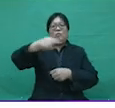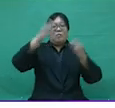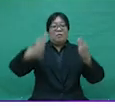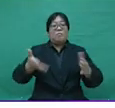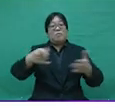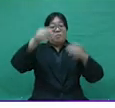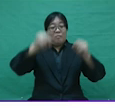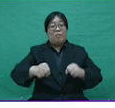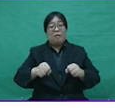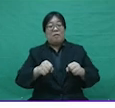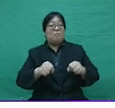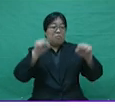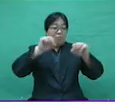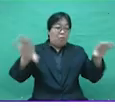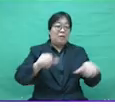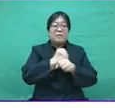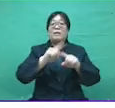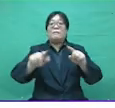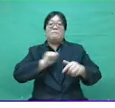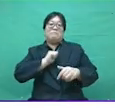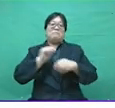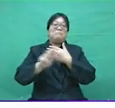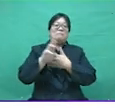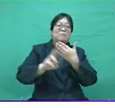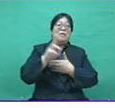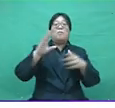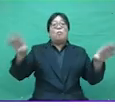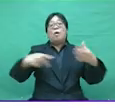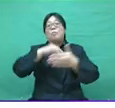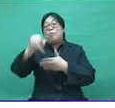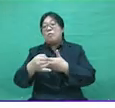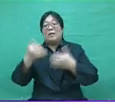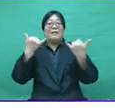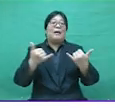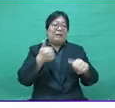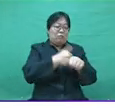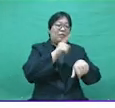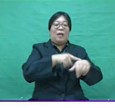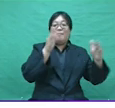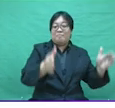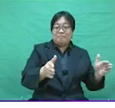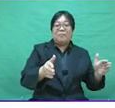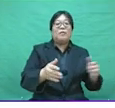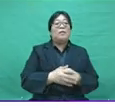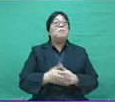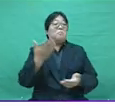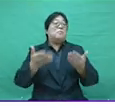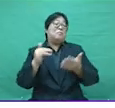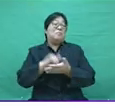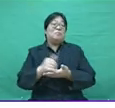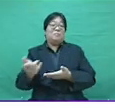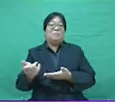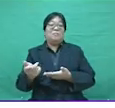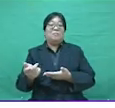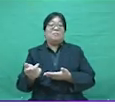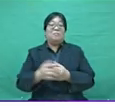people to say, you can do that on your own risk or just for this project or this moment. And it looks like